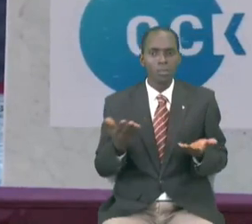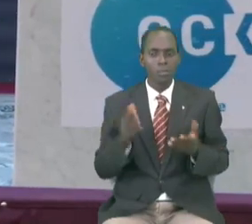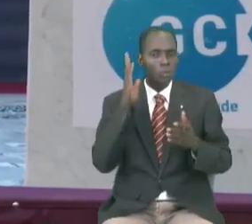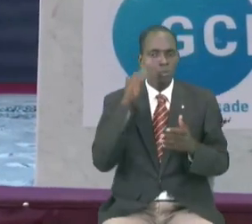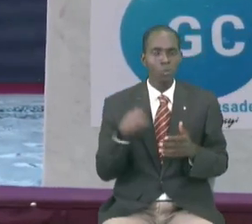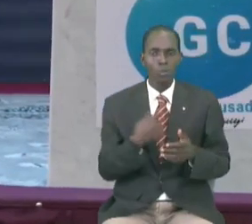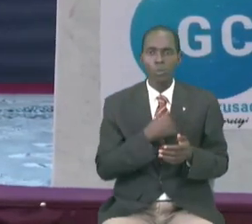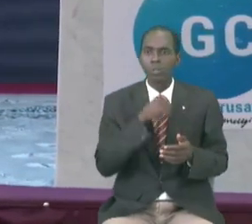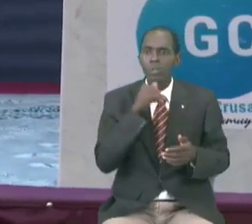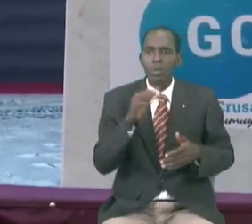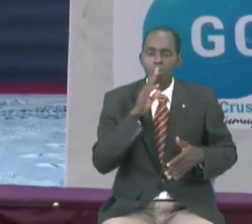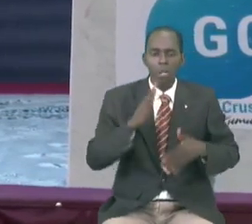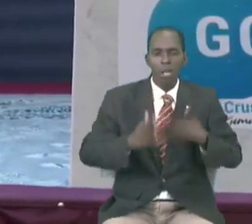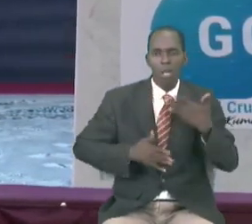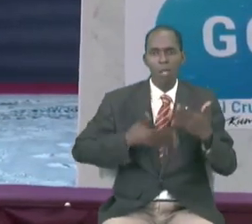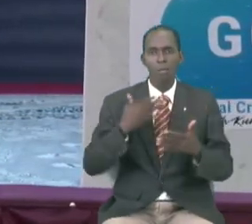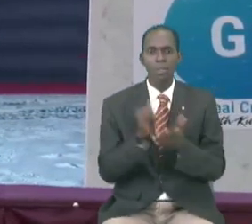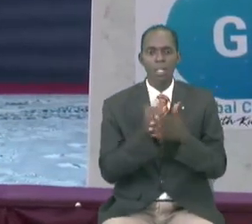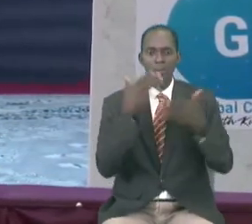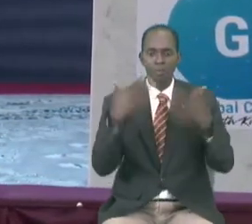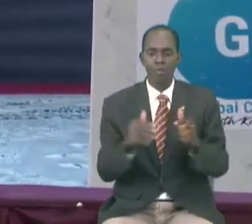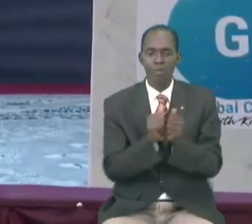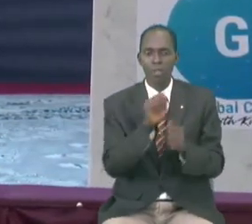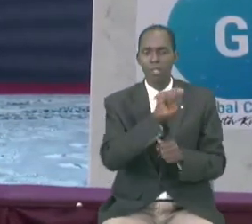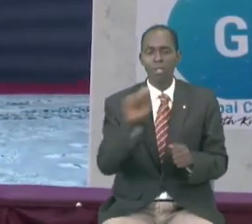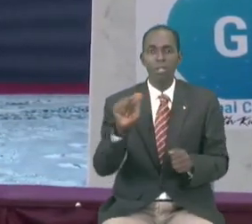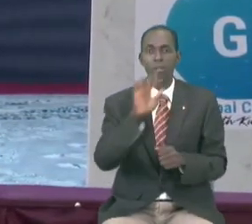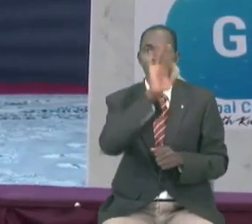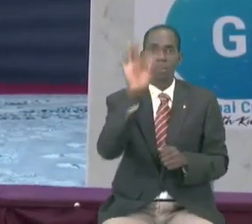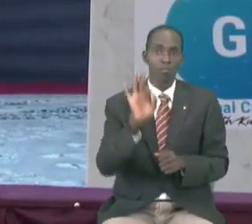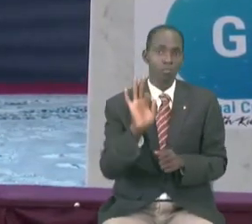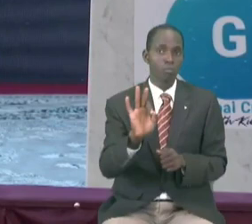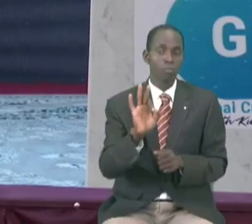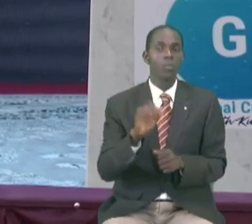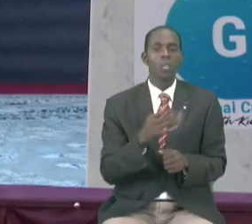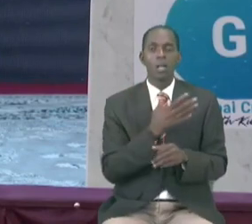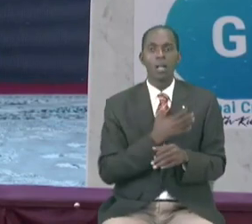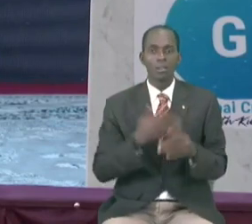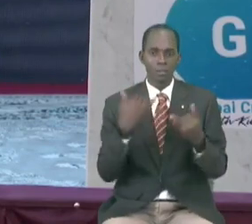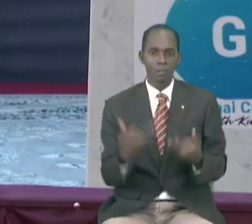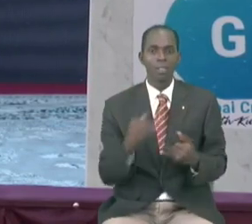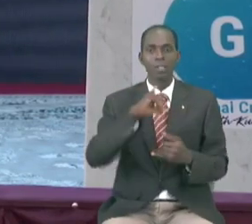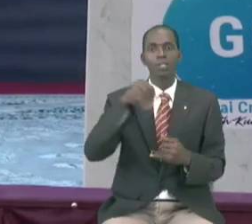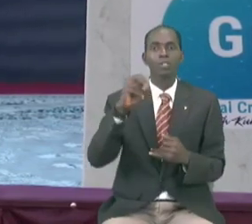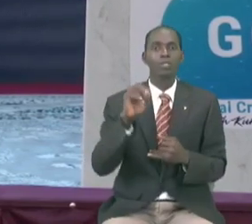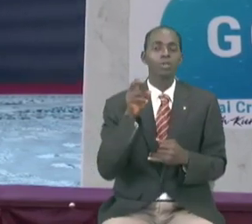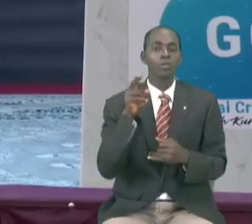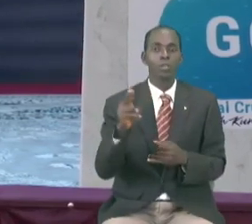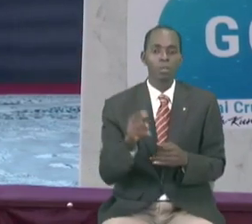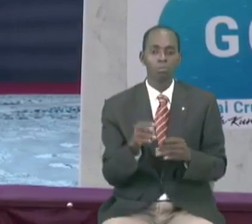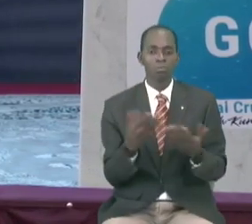the elder son in that parable. He wasn't happy that